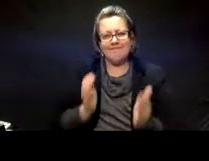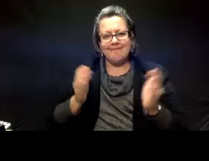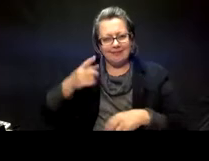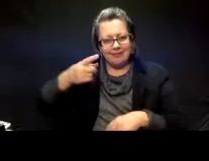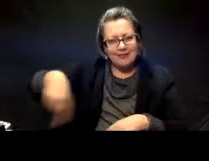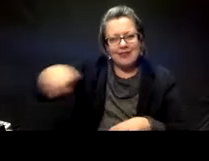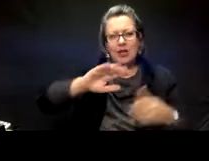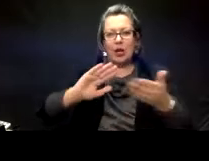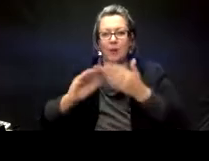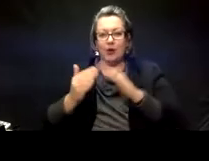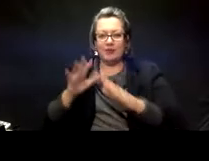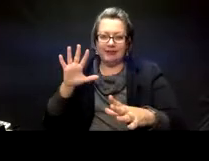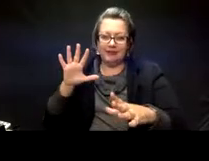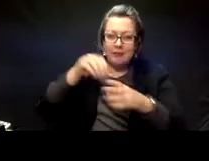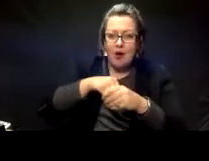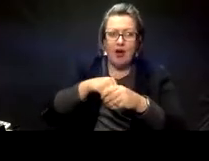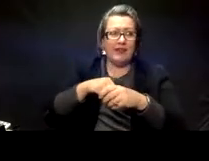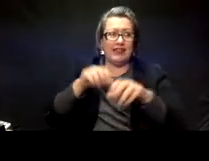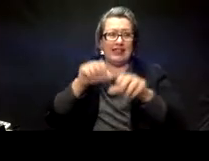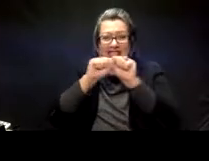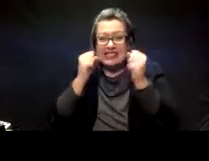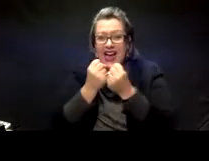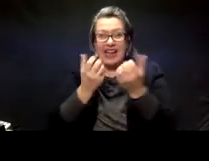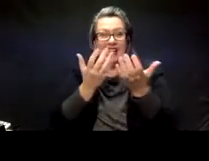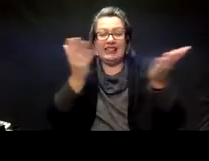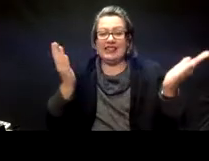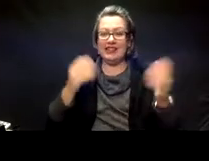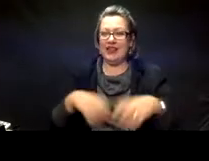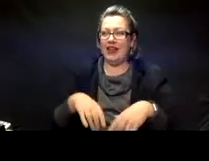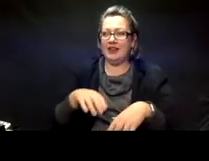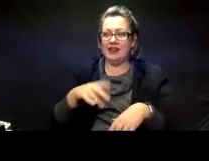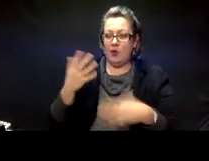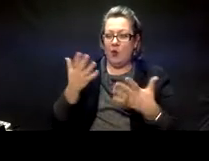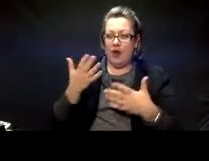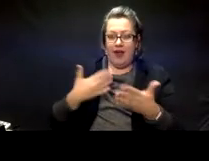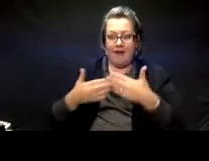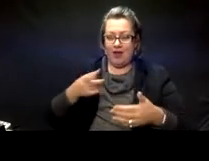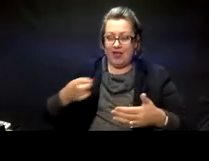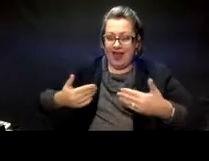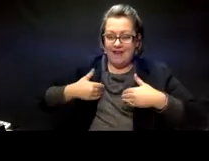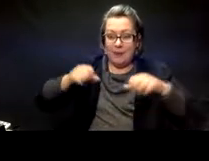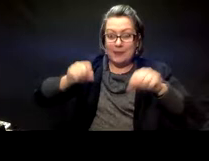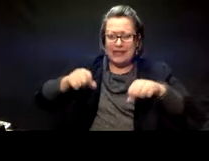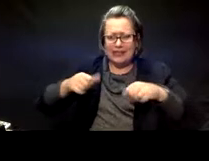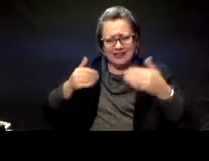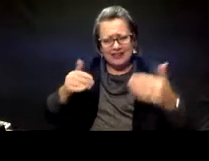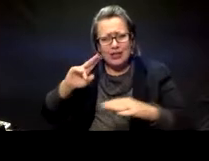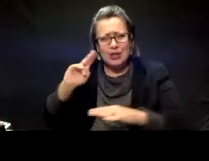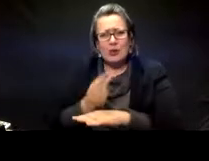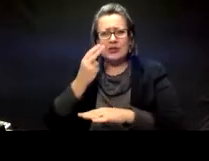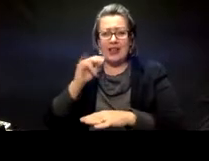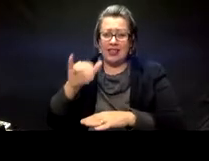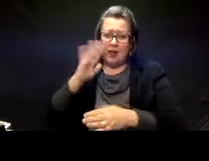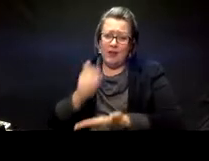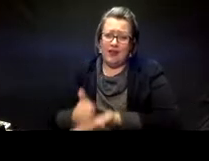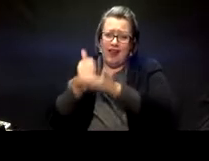Also, we want to strongly encourage the community to be a part of society. And whatever they